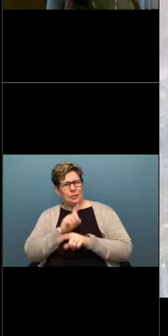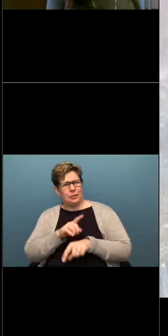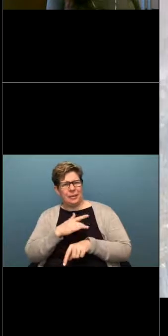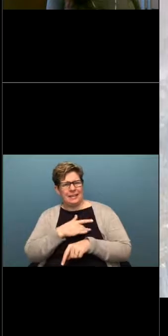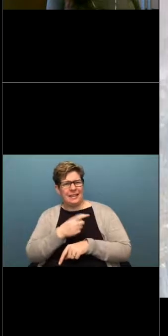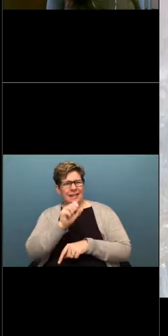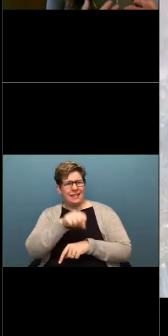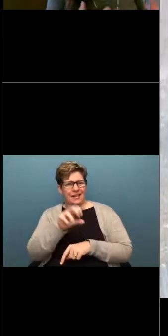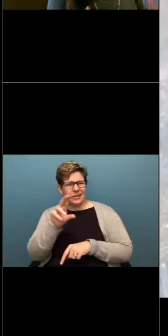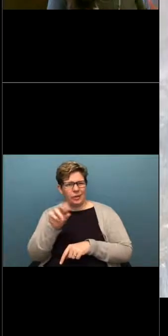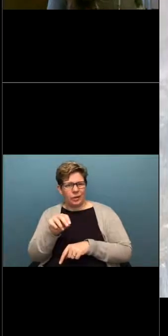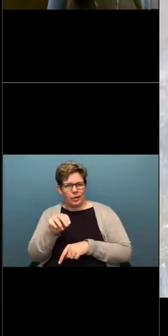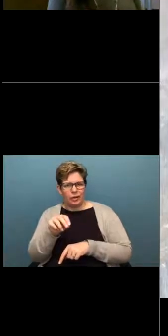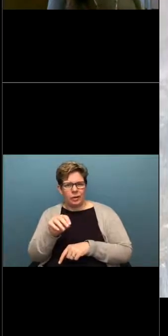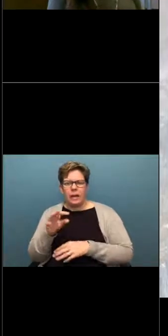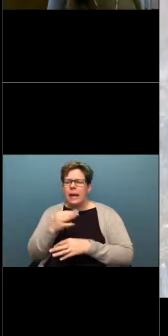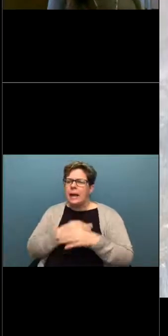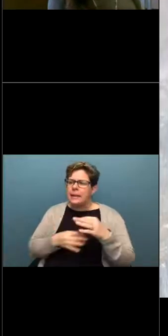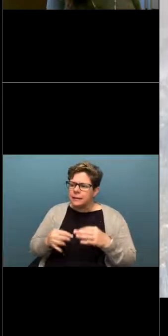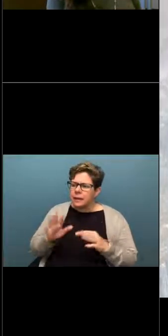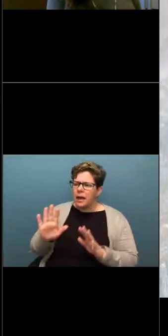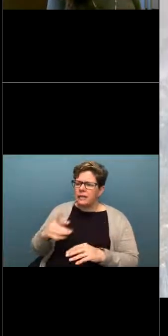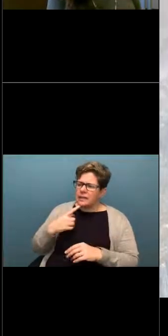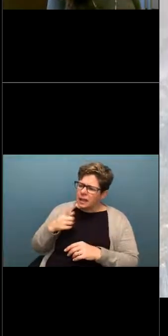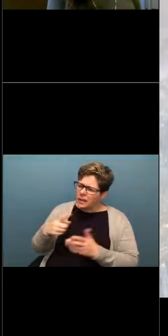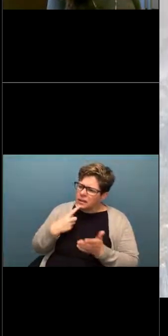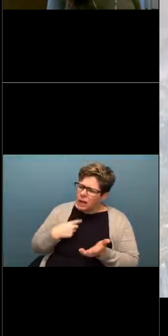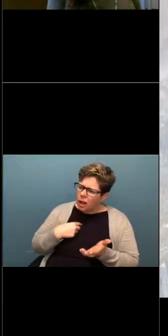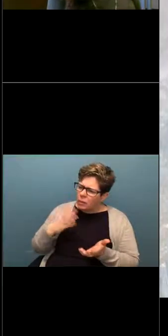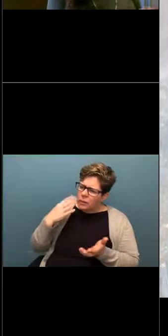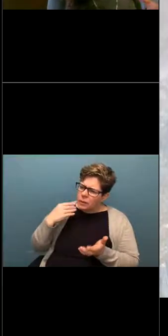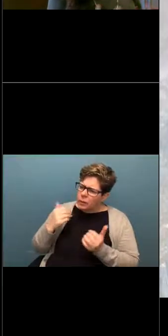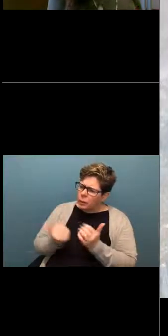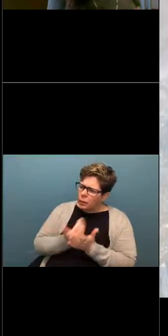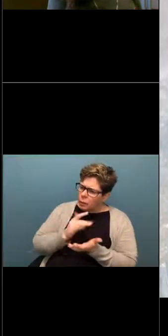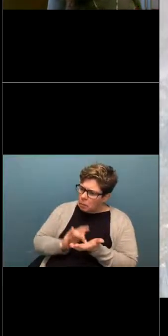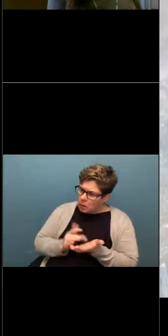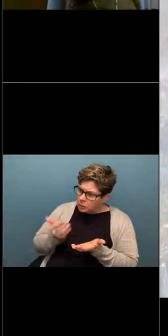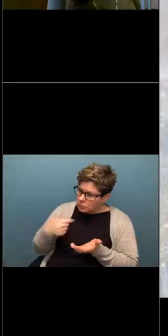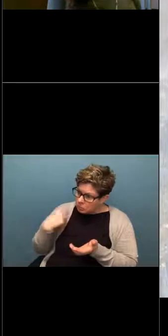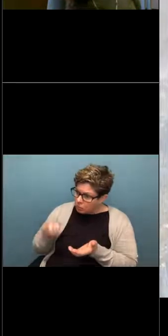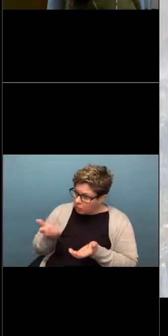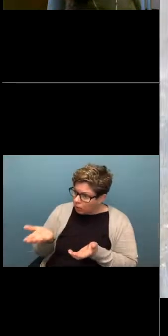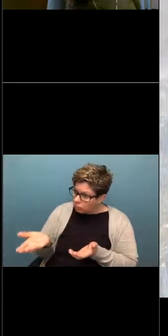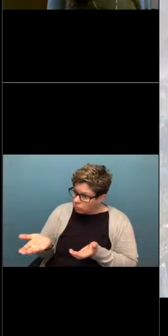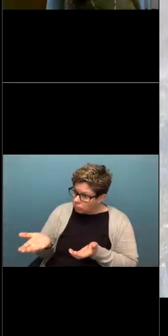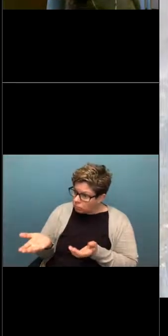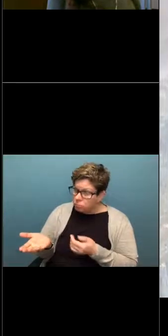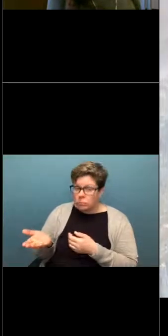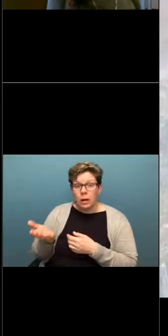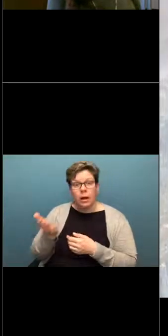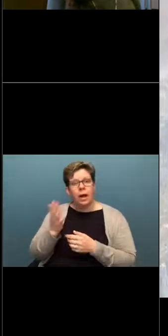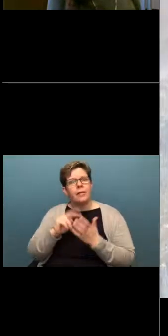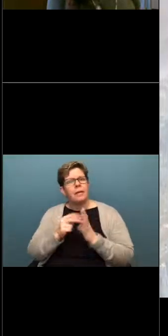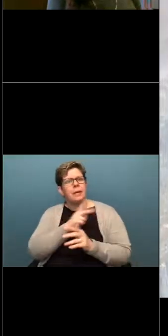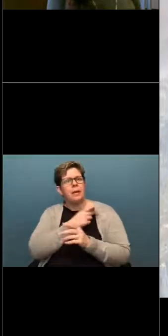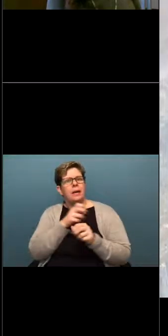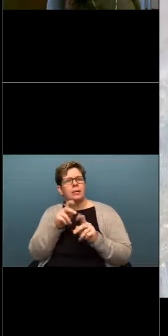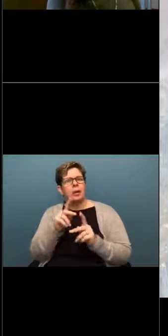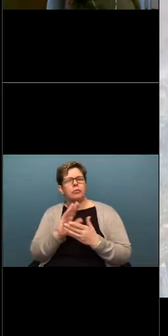versus saying something like, tell me about how that new medication is going for you, and allowing a patient to give more